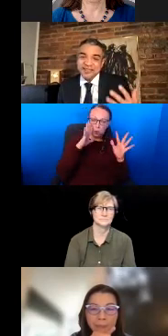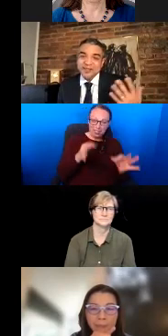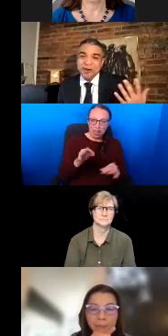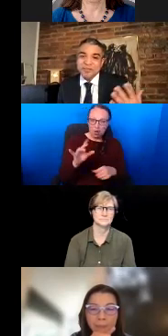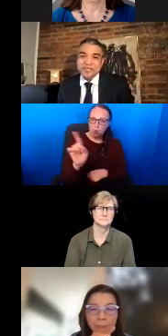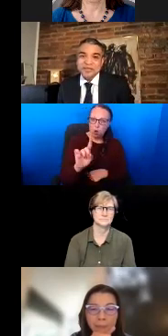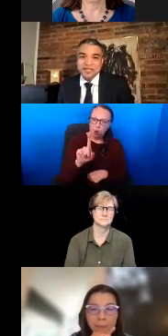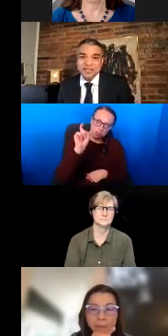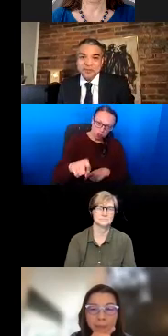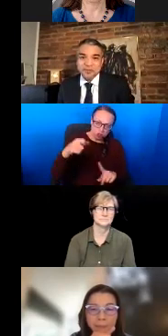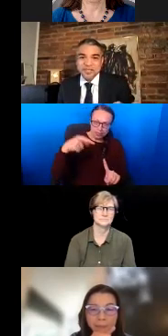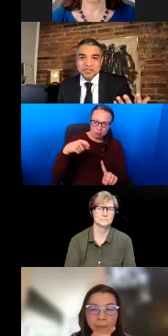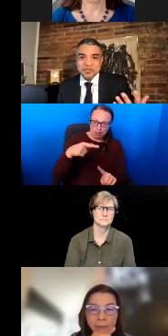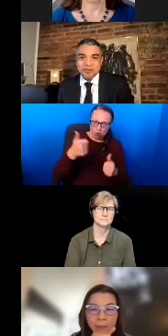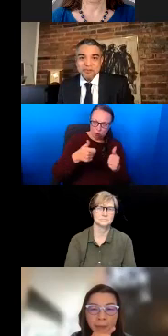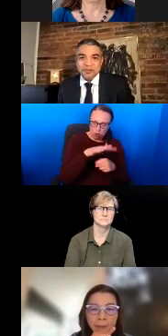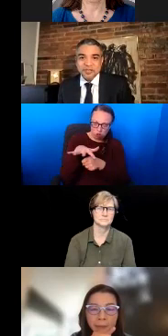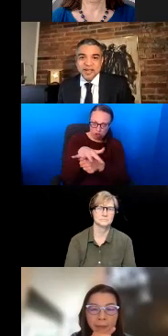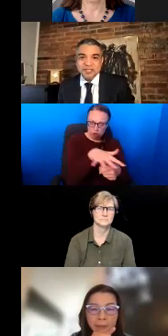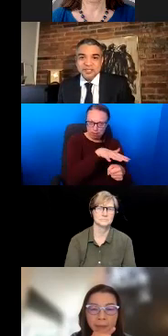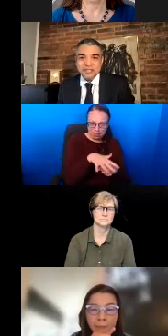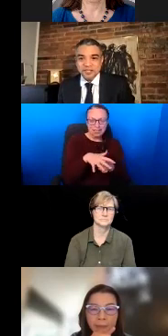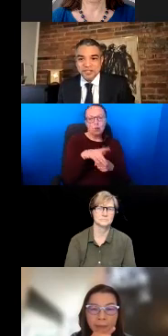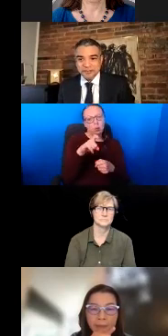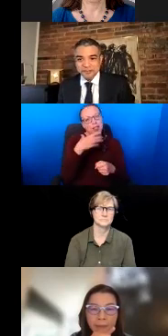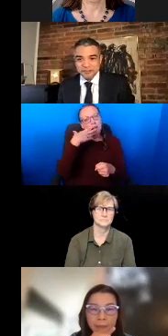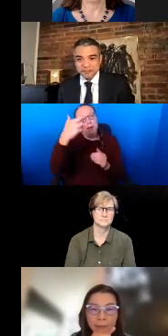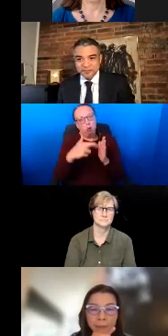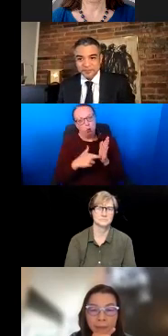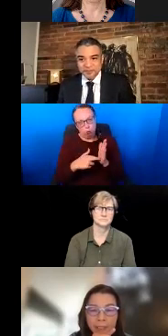stimulating, individuals to sort of make those kinds of decisions.